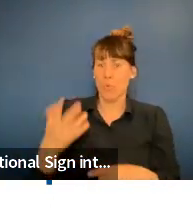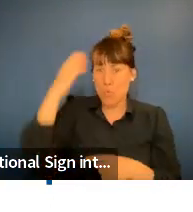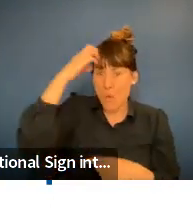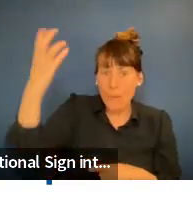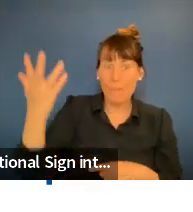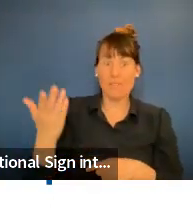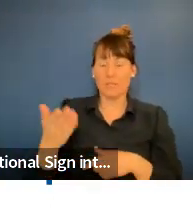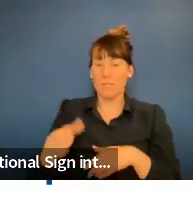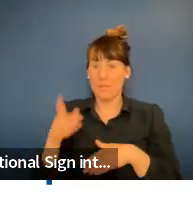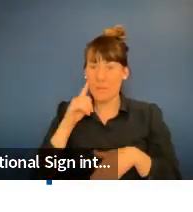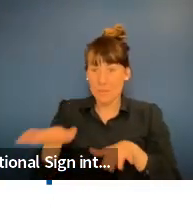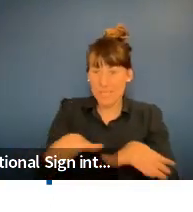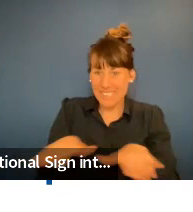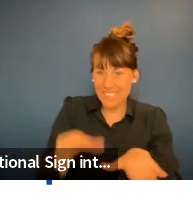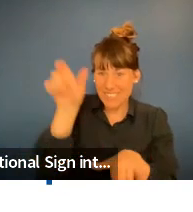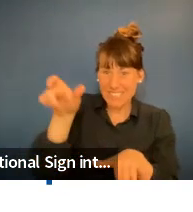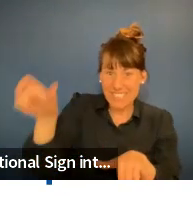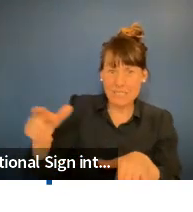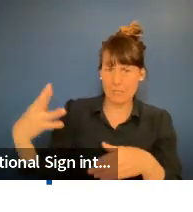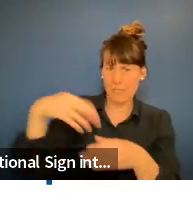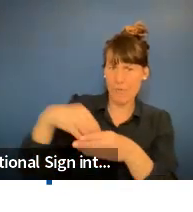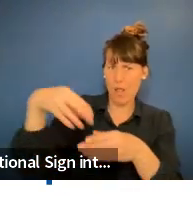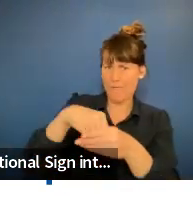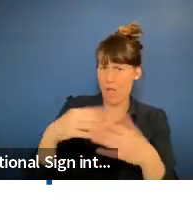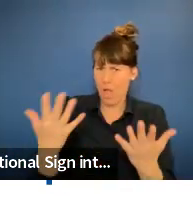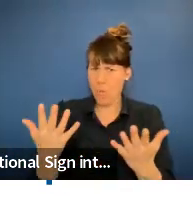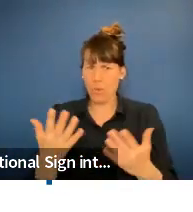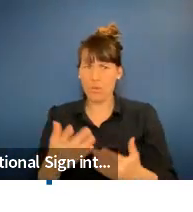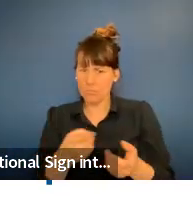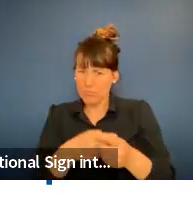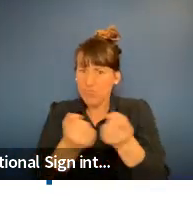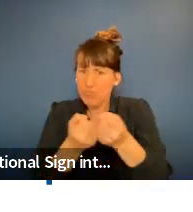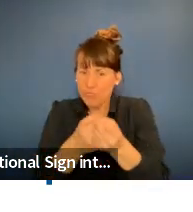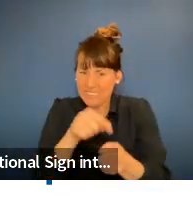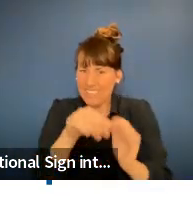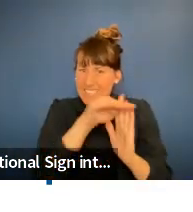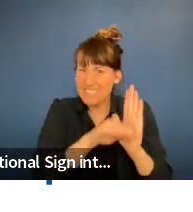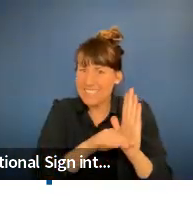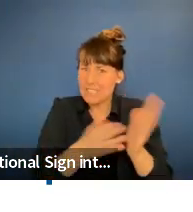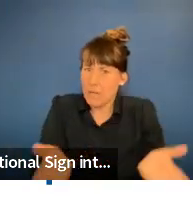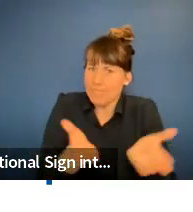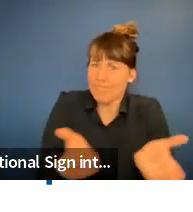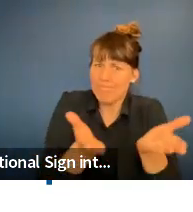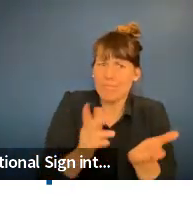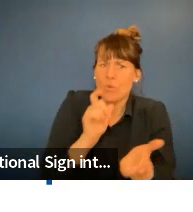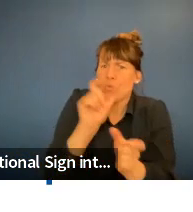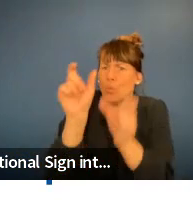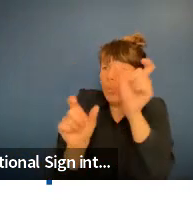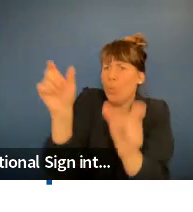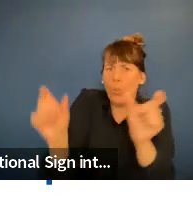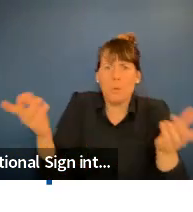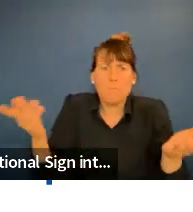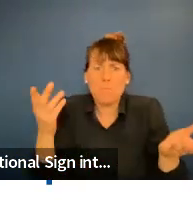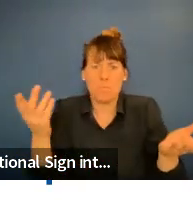What kind of assistive products in the field of mobility, in the field of vision, in the field of cognitive development, in field